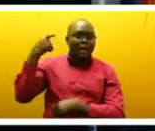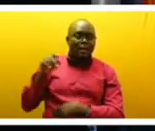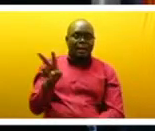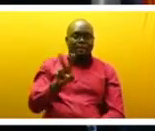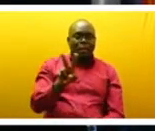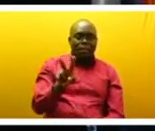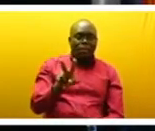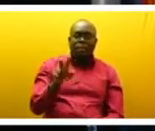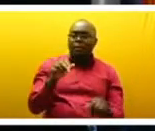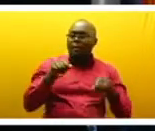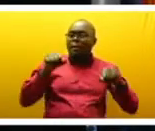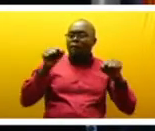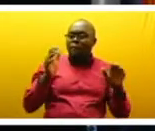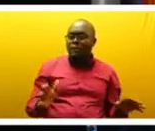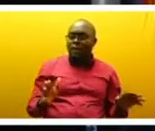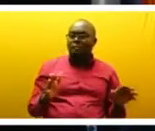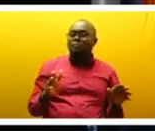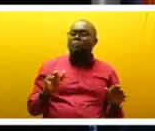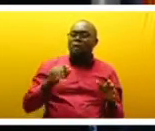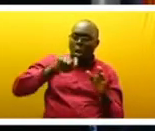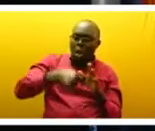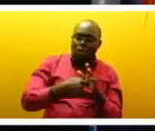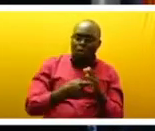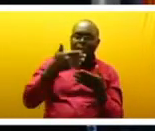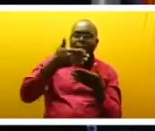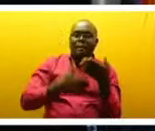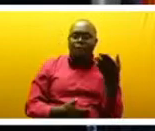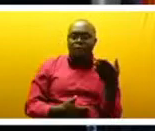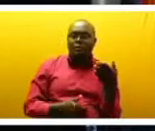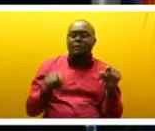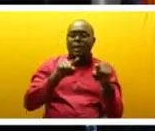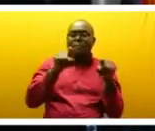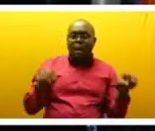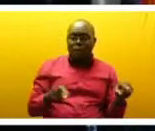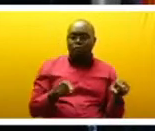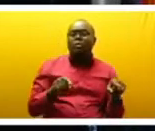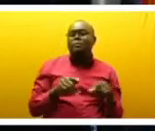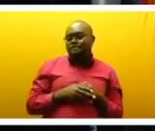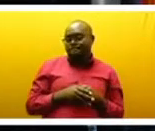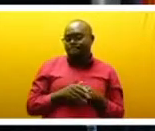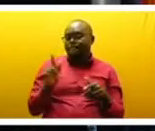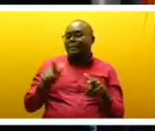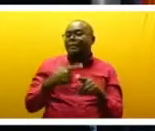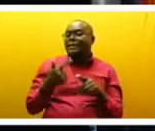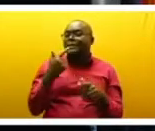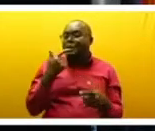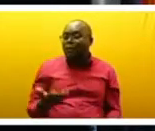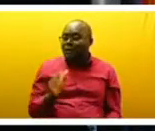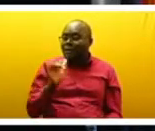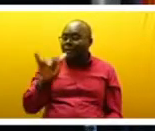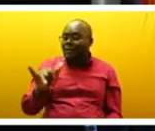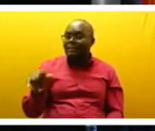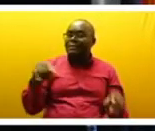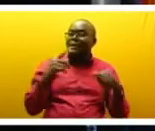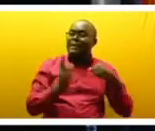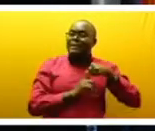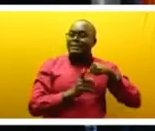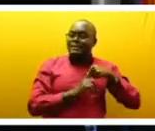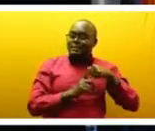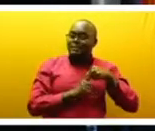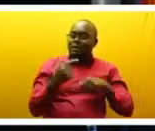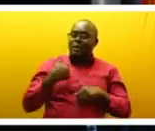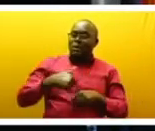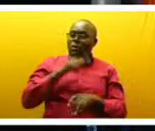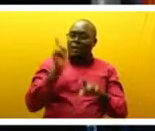the officer locked up the forms in the ballot box. And he then says that in the 6, we